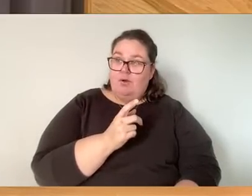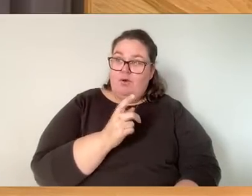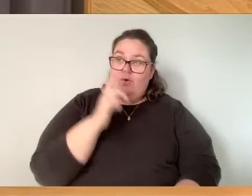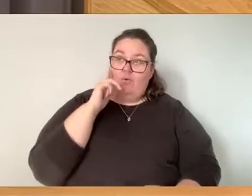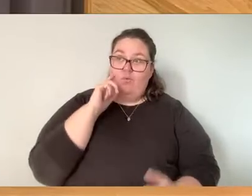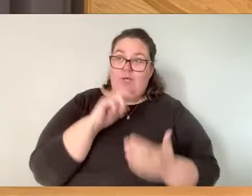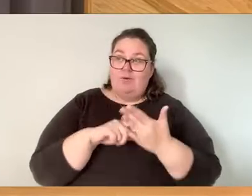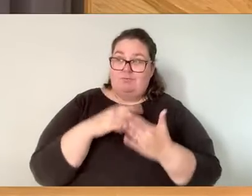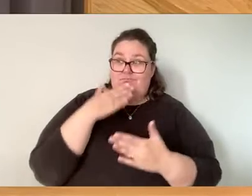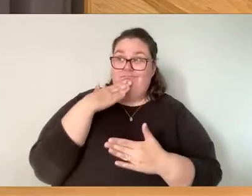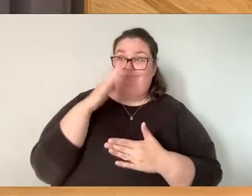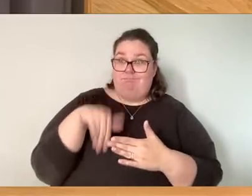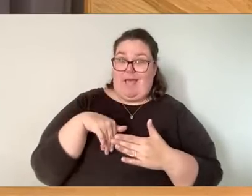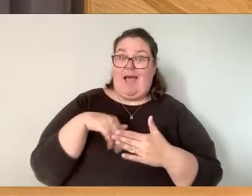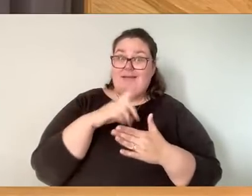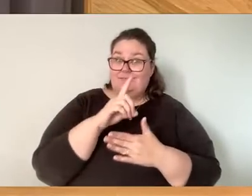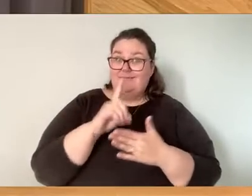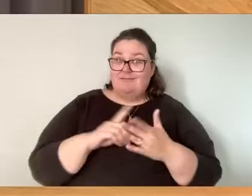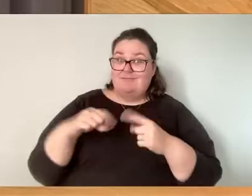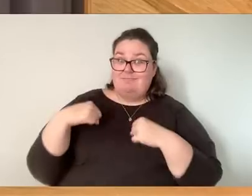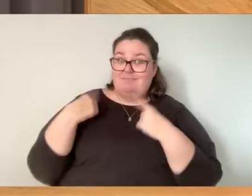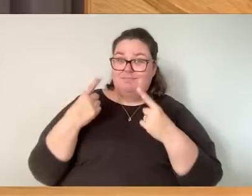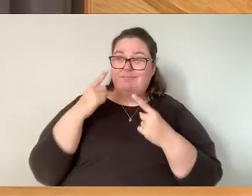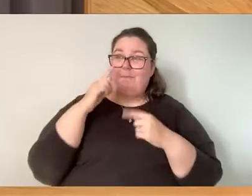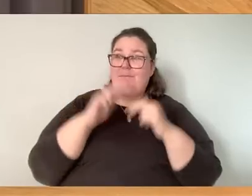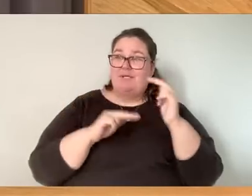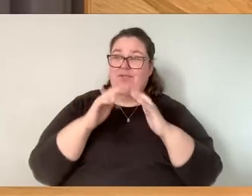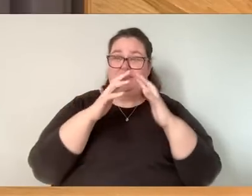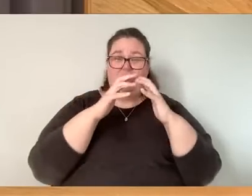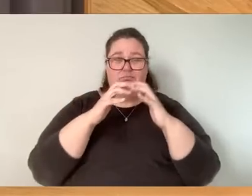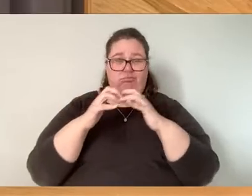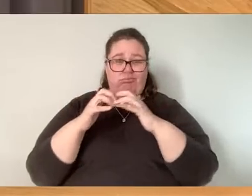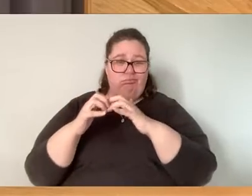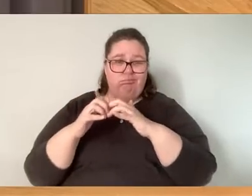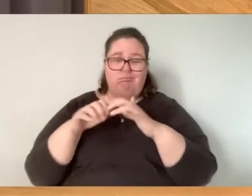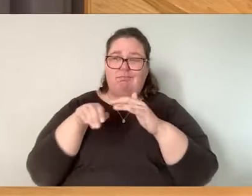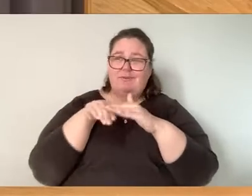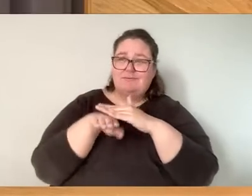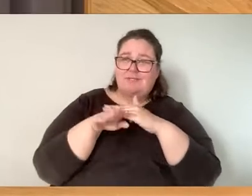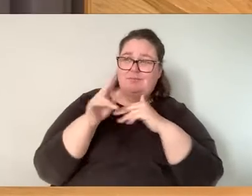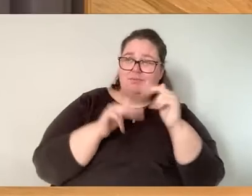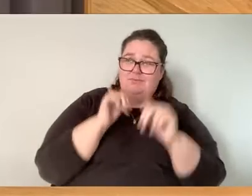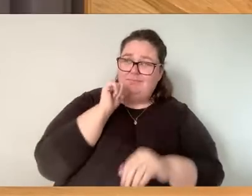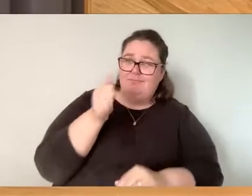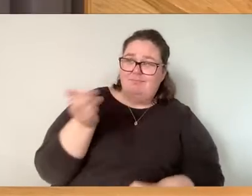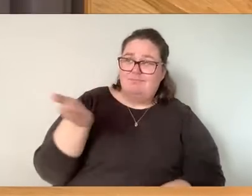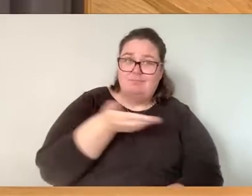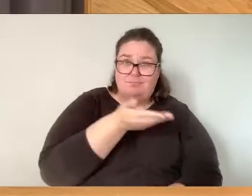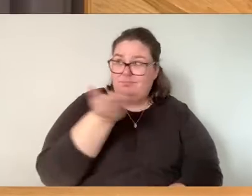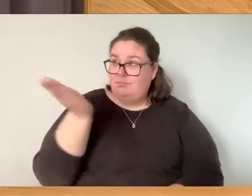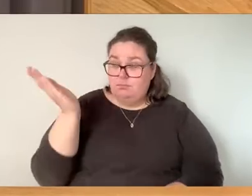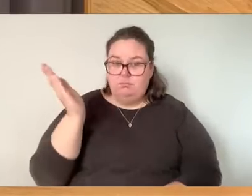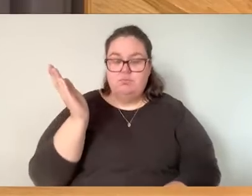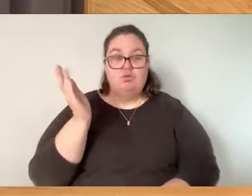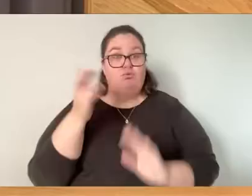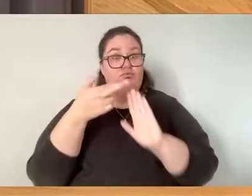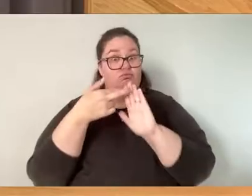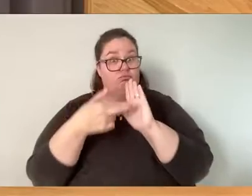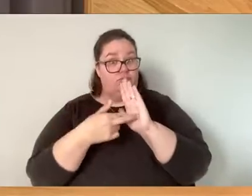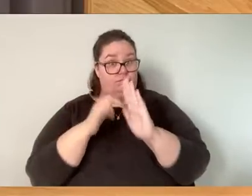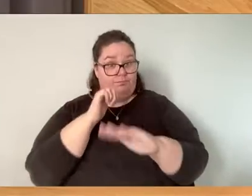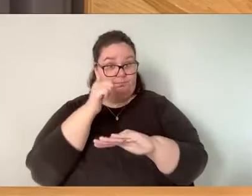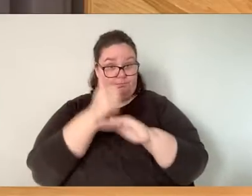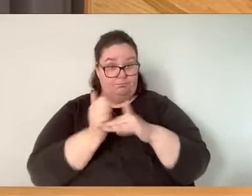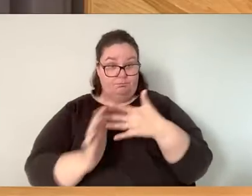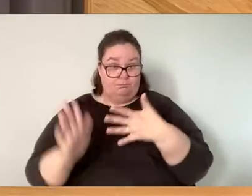over the years. A lot of aging infrastructure, a lot of inaccessible buildings. So the regulatory standard that's been prioritized